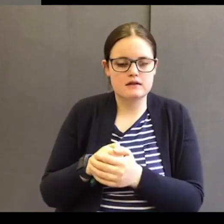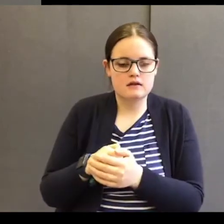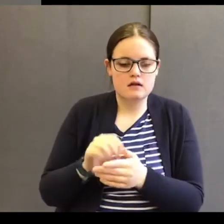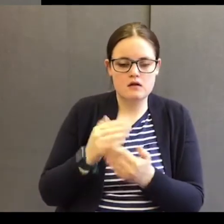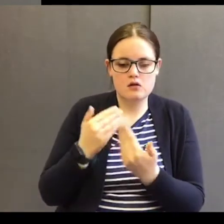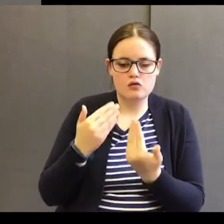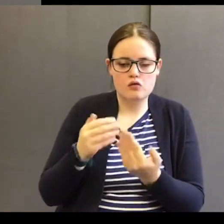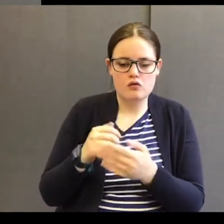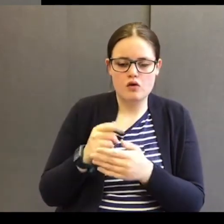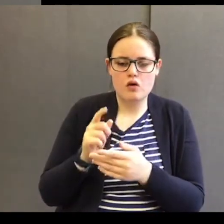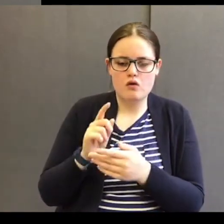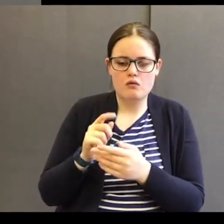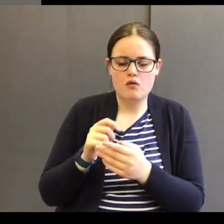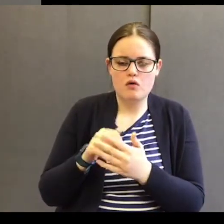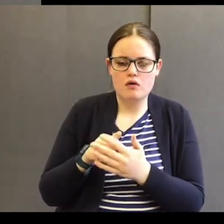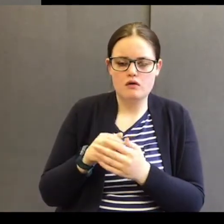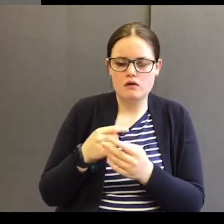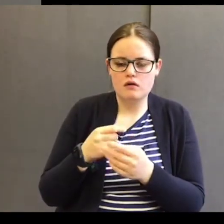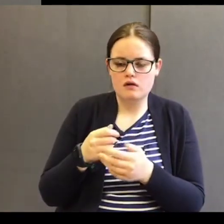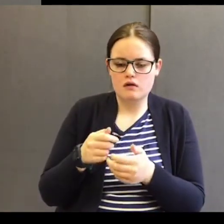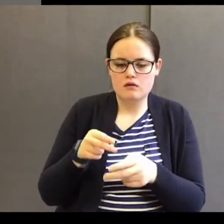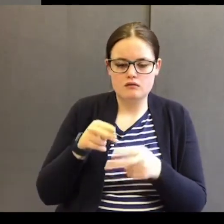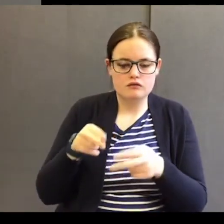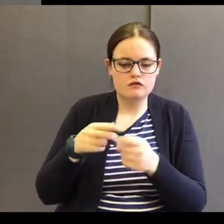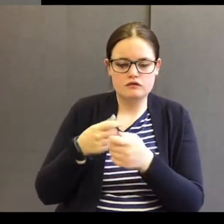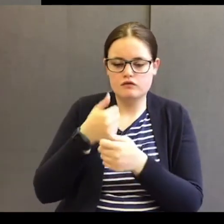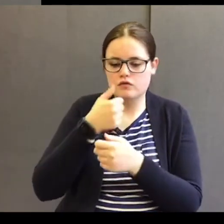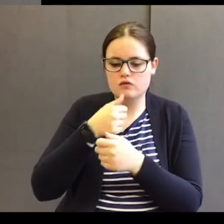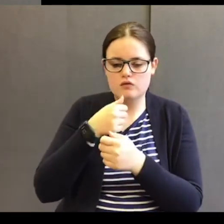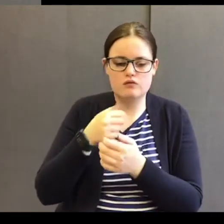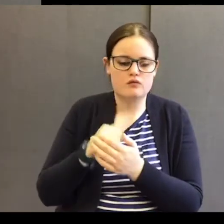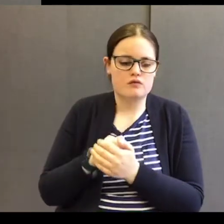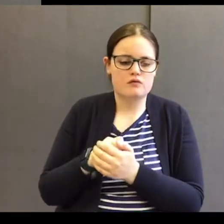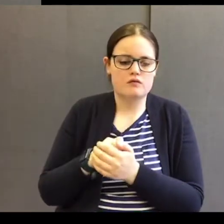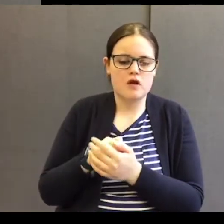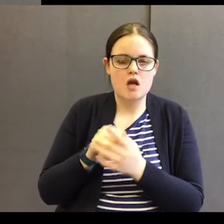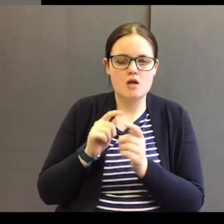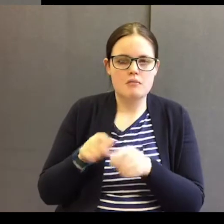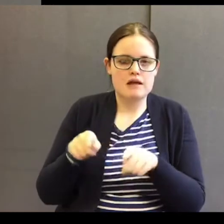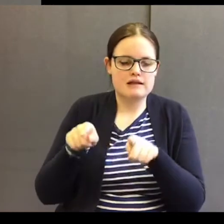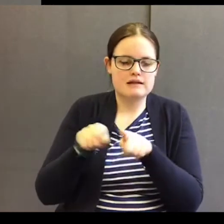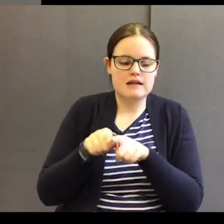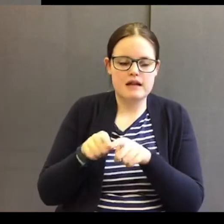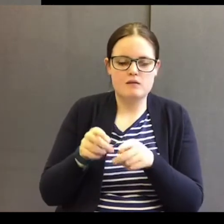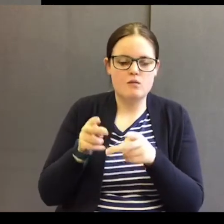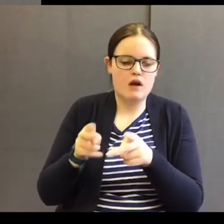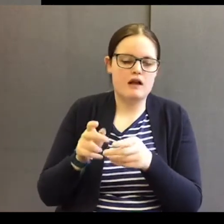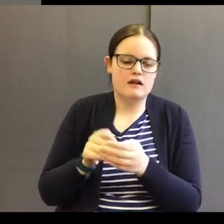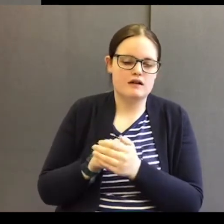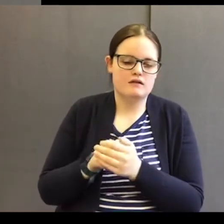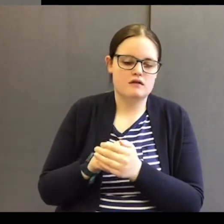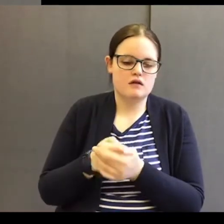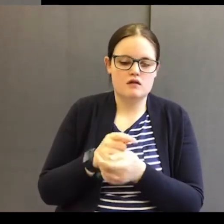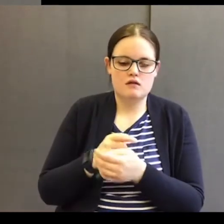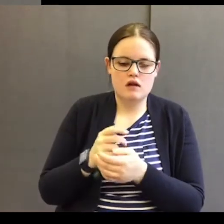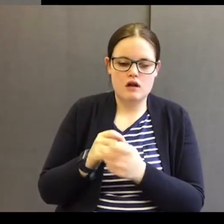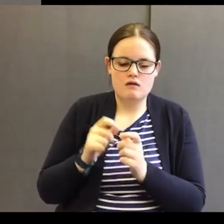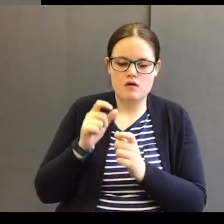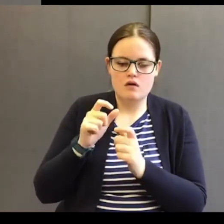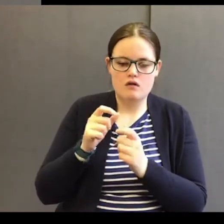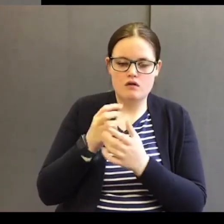text messages. I don't know what ingenious methods we can use, but it's the same